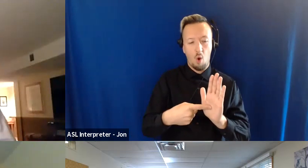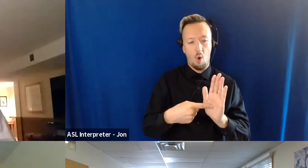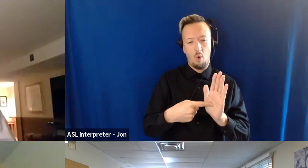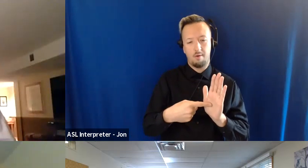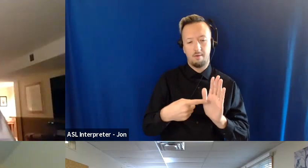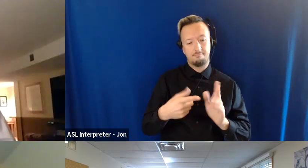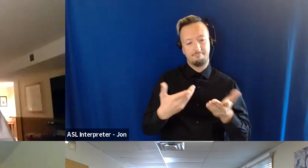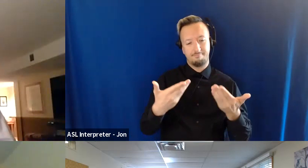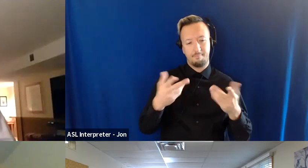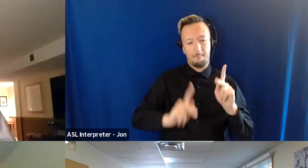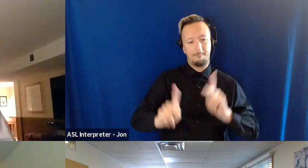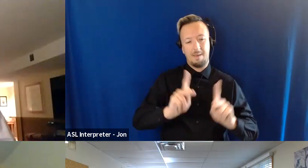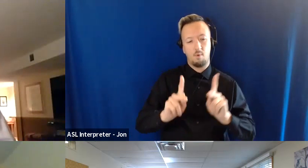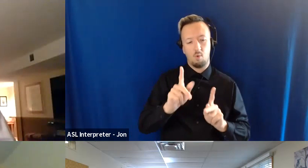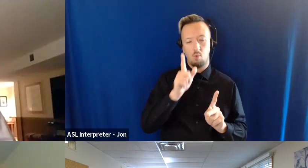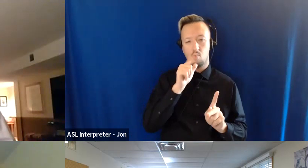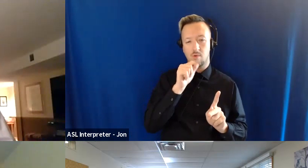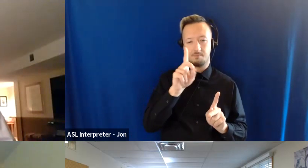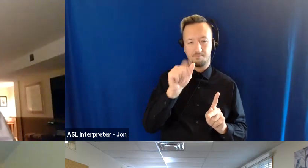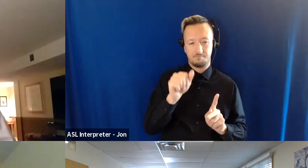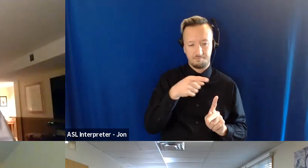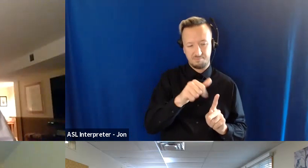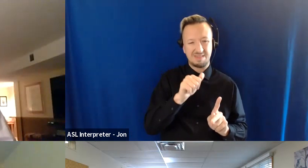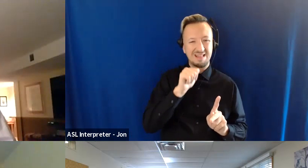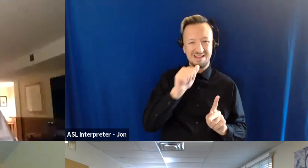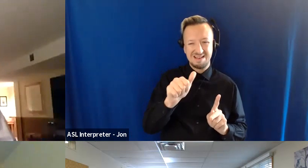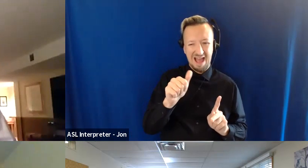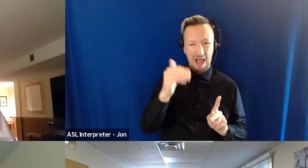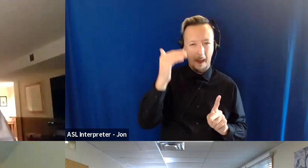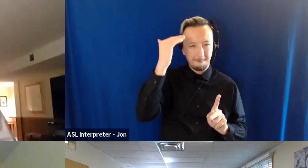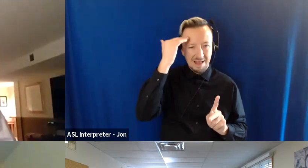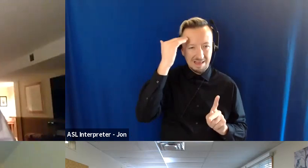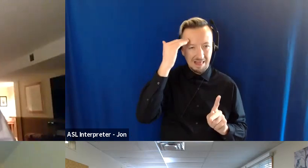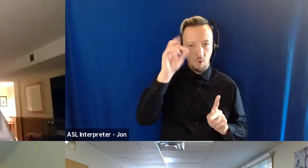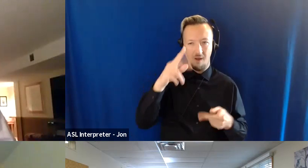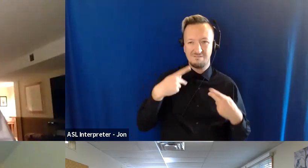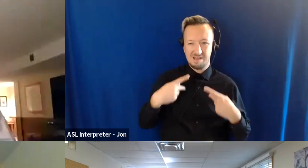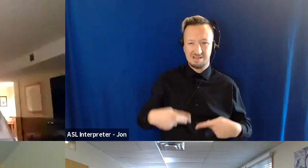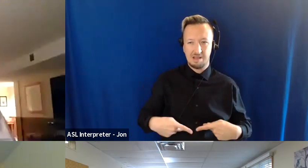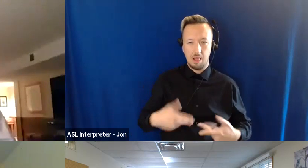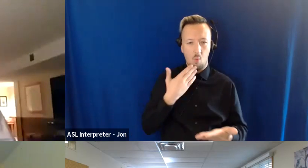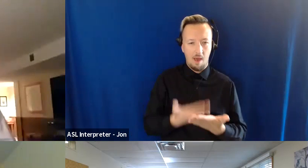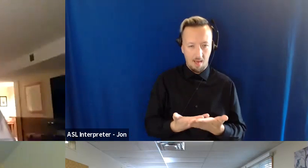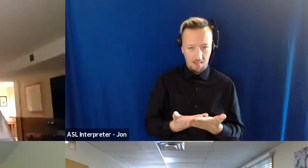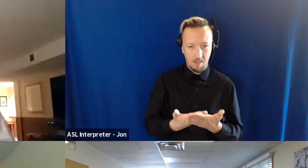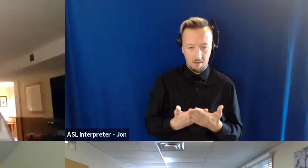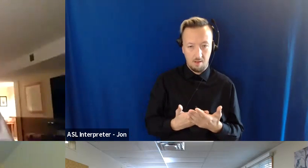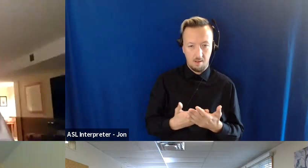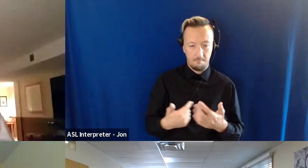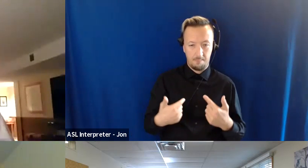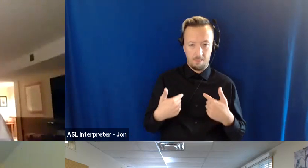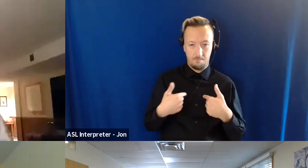people who are not mentally or physically well, and I'm